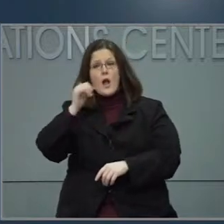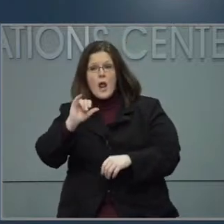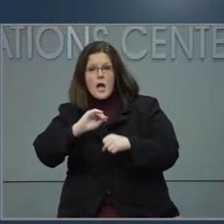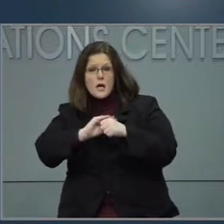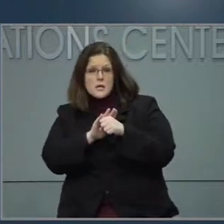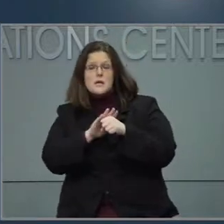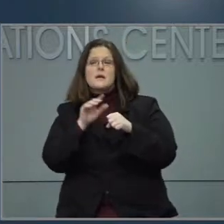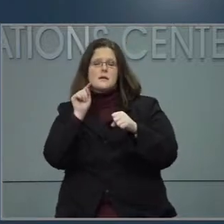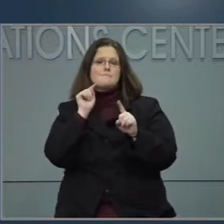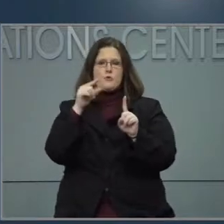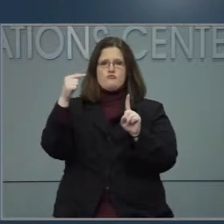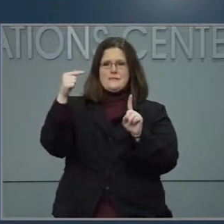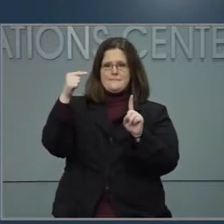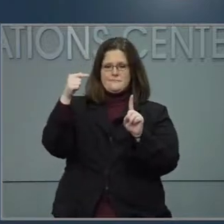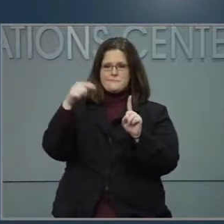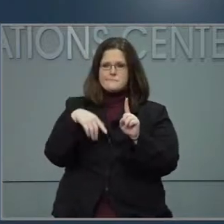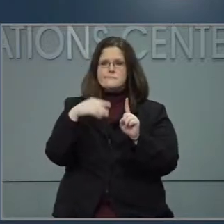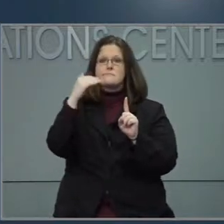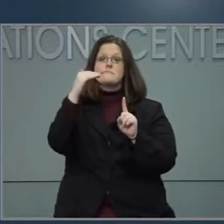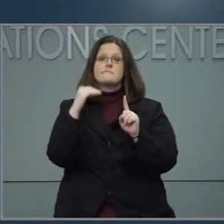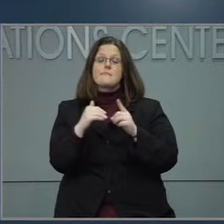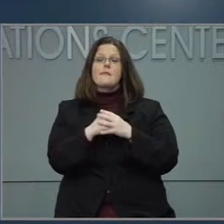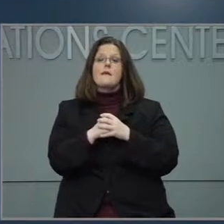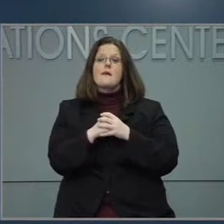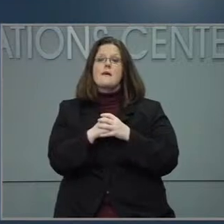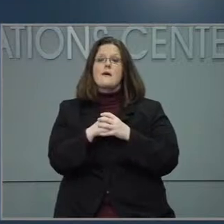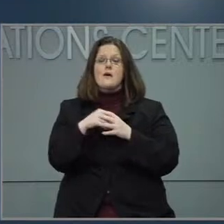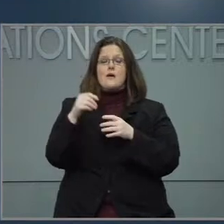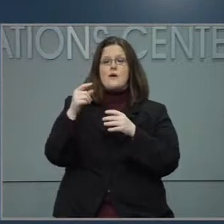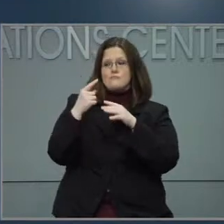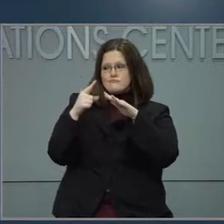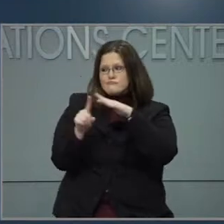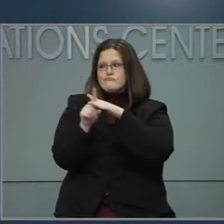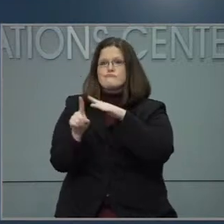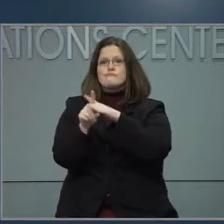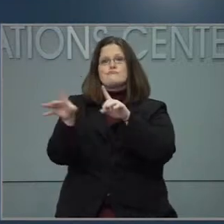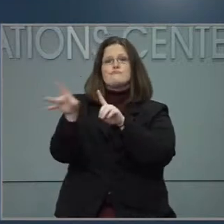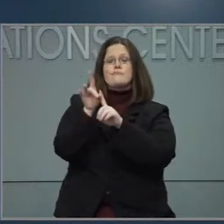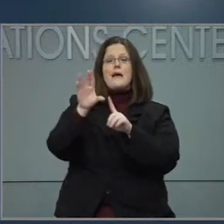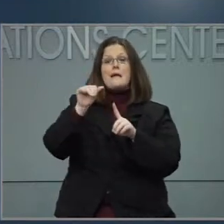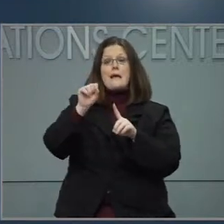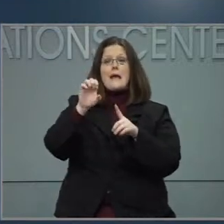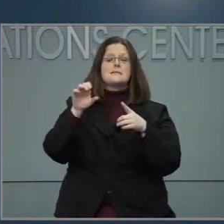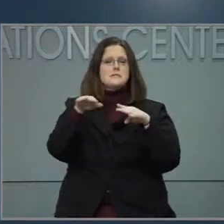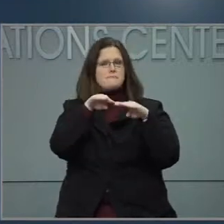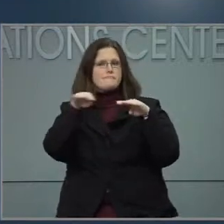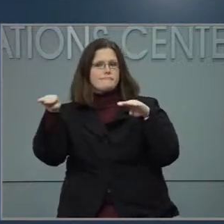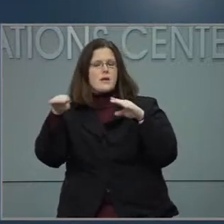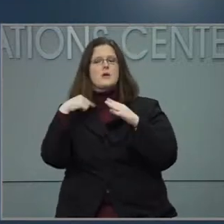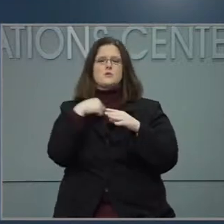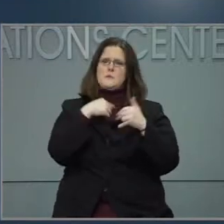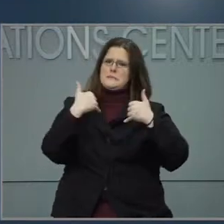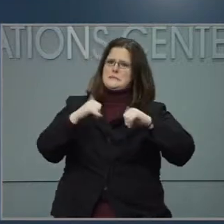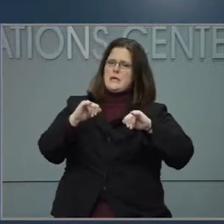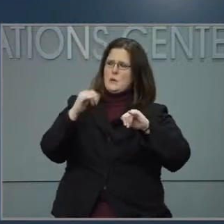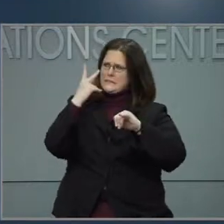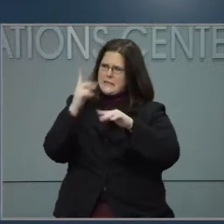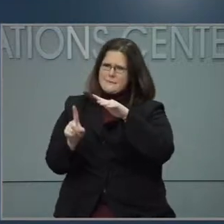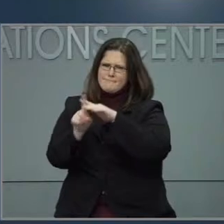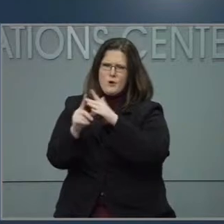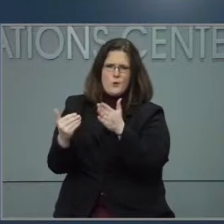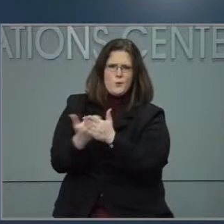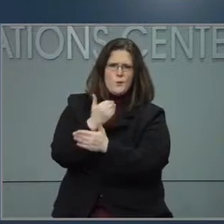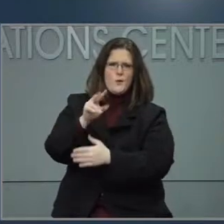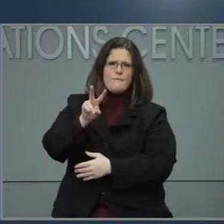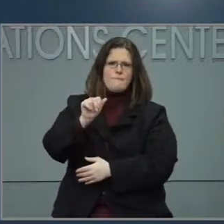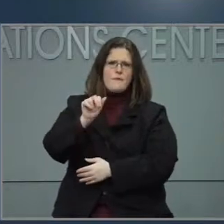North Carolina's trajectory of cases has plateaued, but with new COVID variants in the state, we need to keep our guard up. Cases get a